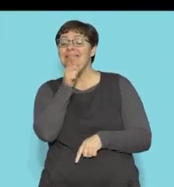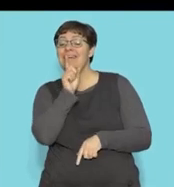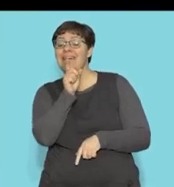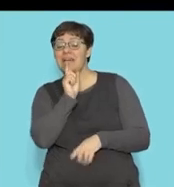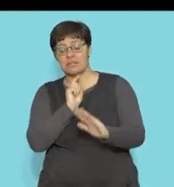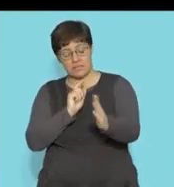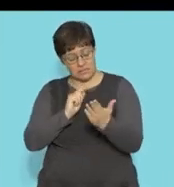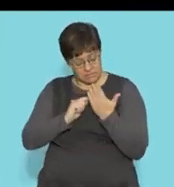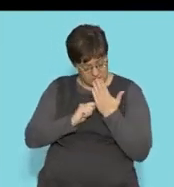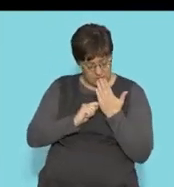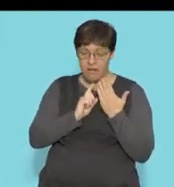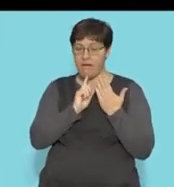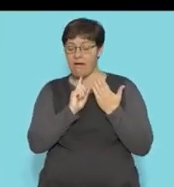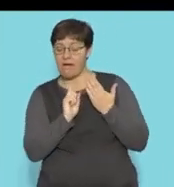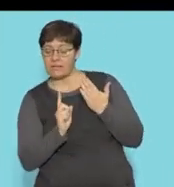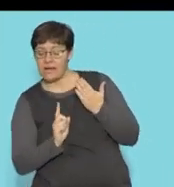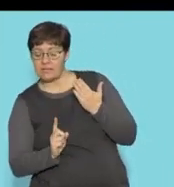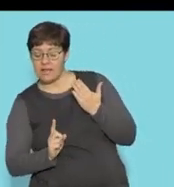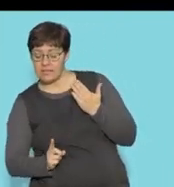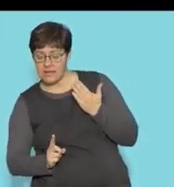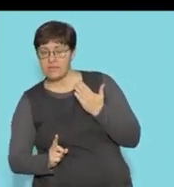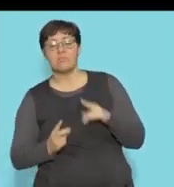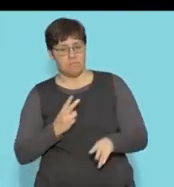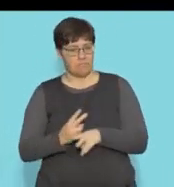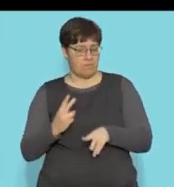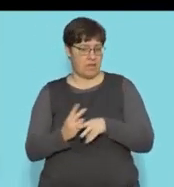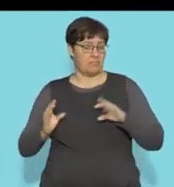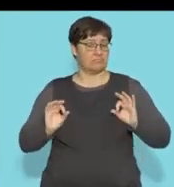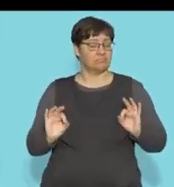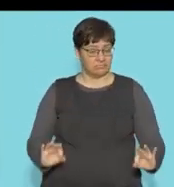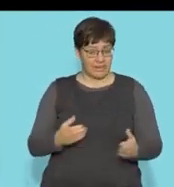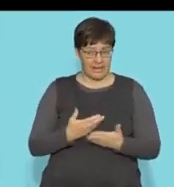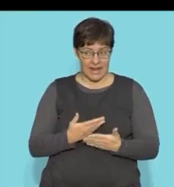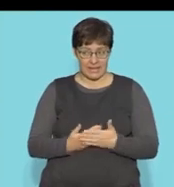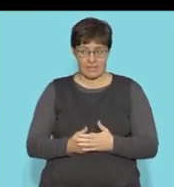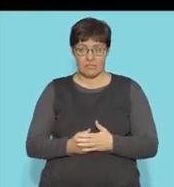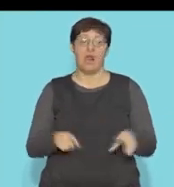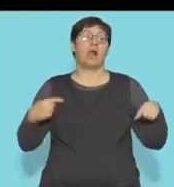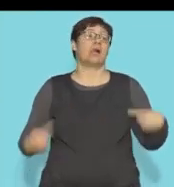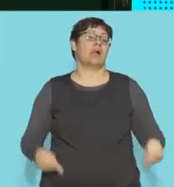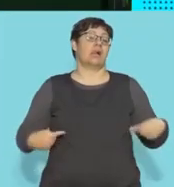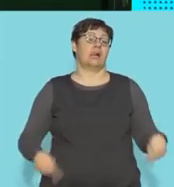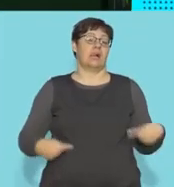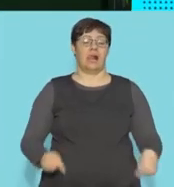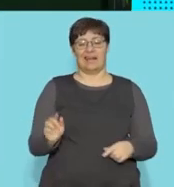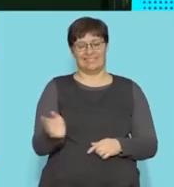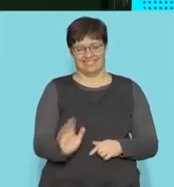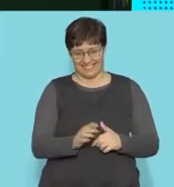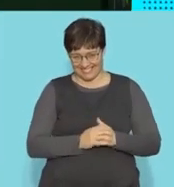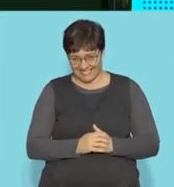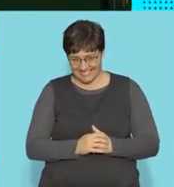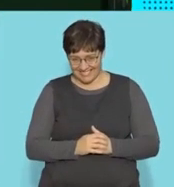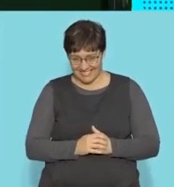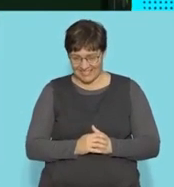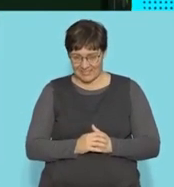to assist you in terms of being prepared and not in a panic when it comes